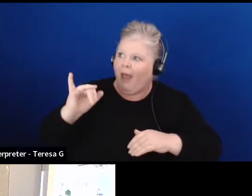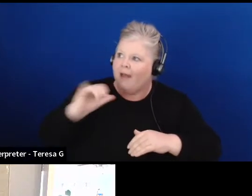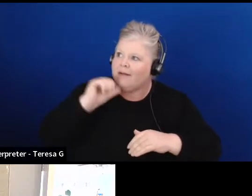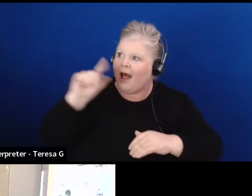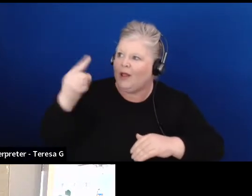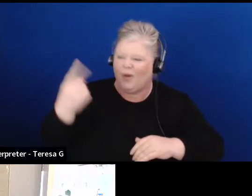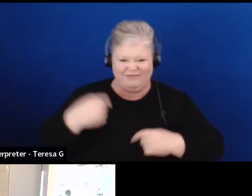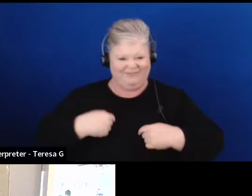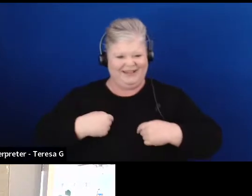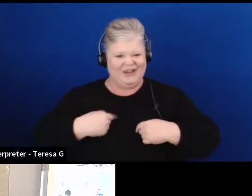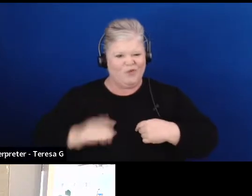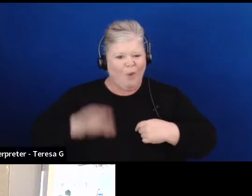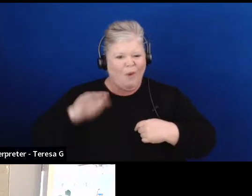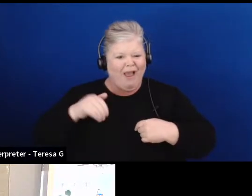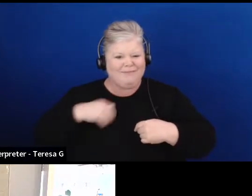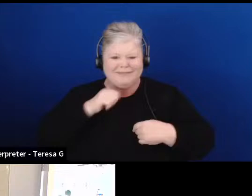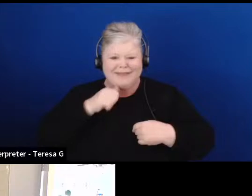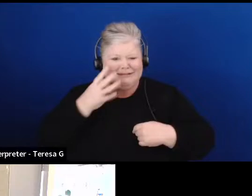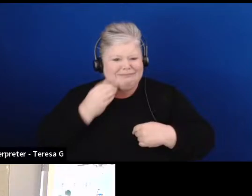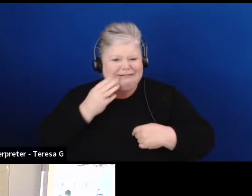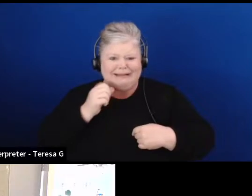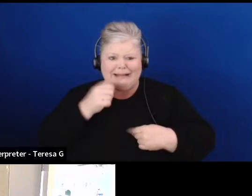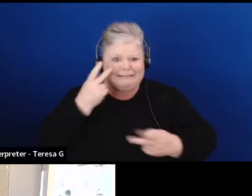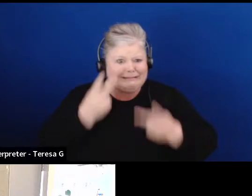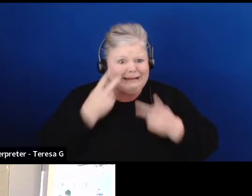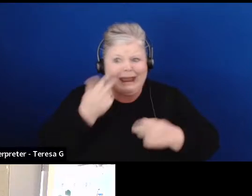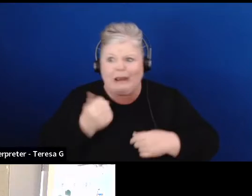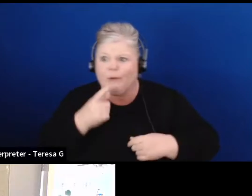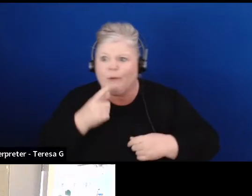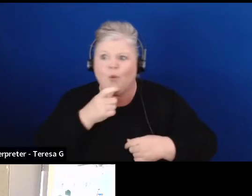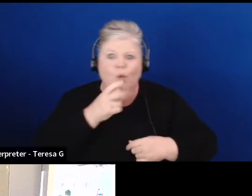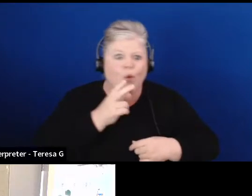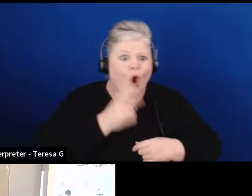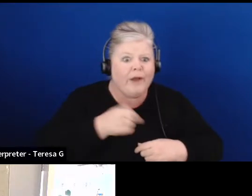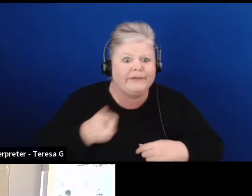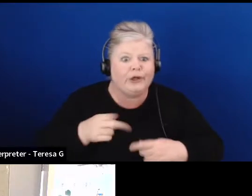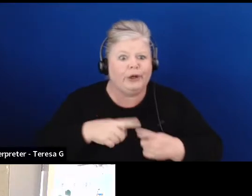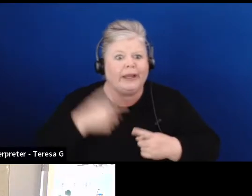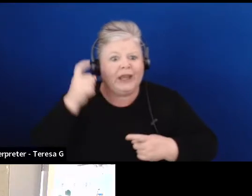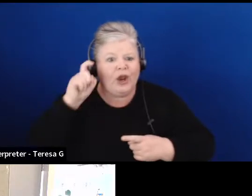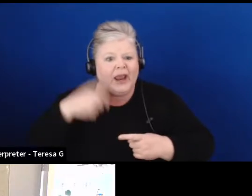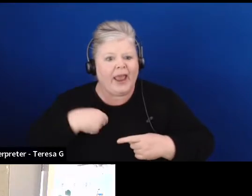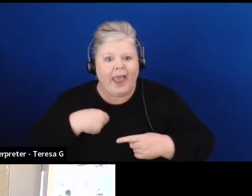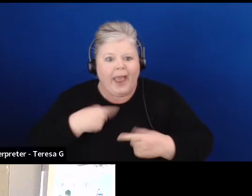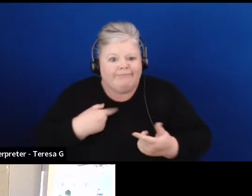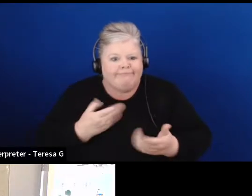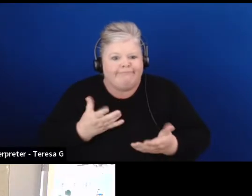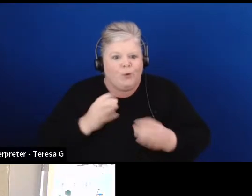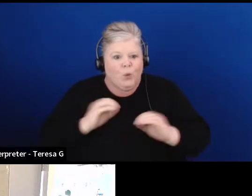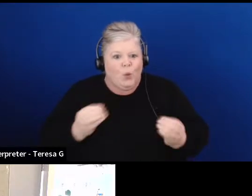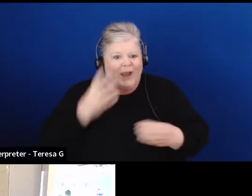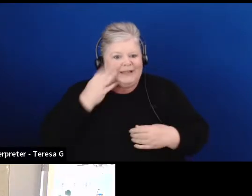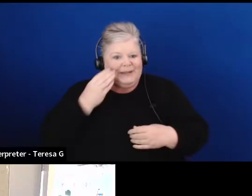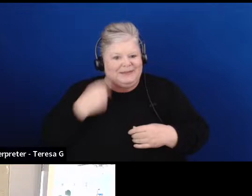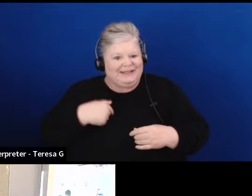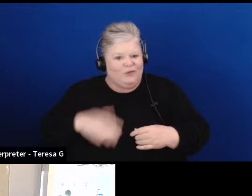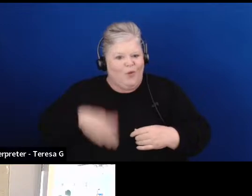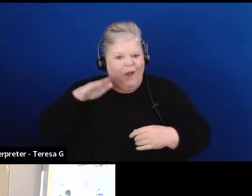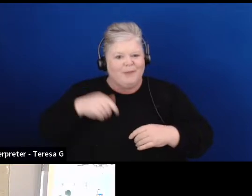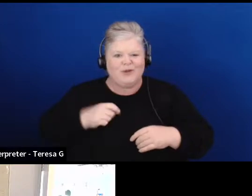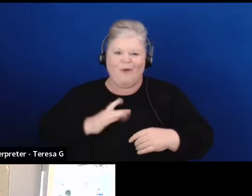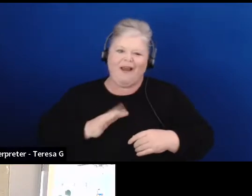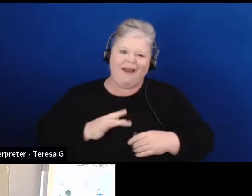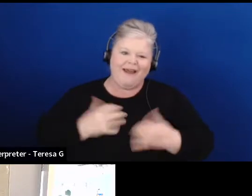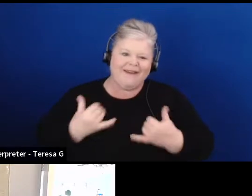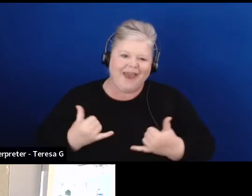anybody like me growing up hard of hearing. I didn't know anybody else that had hearing aids. So it's great to see people. We had people